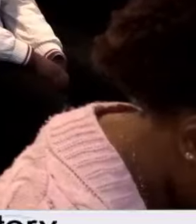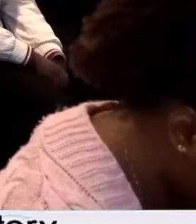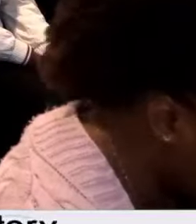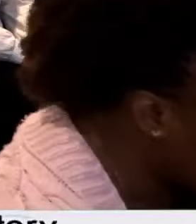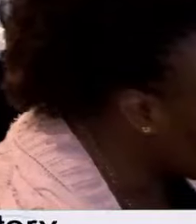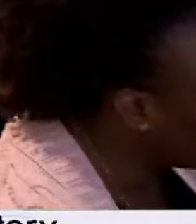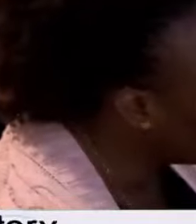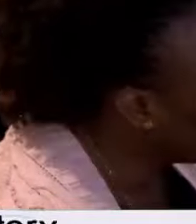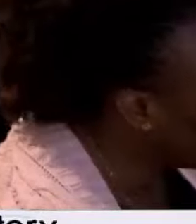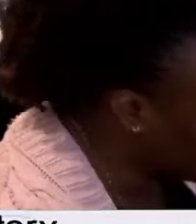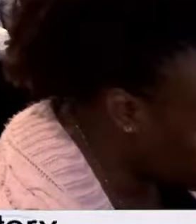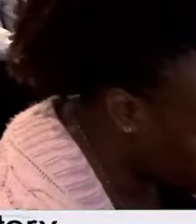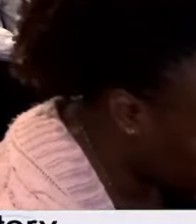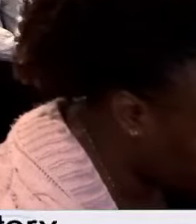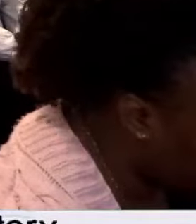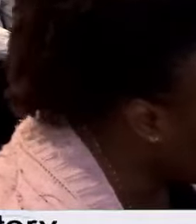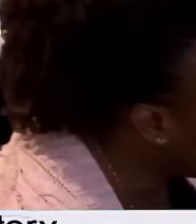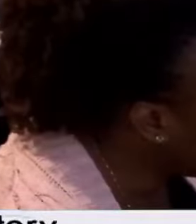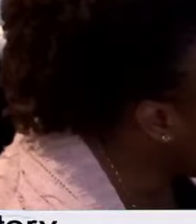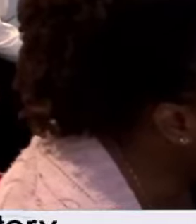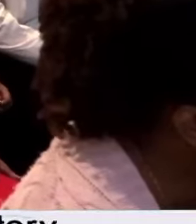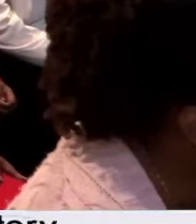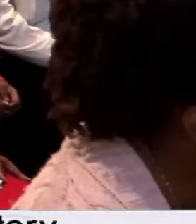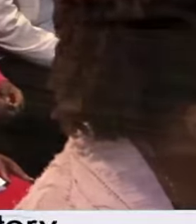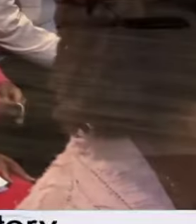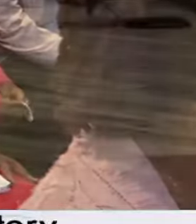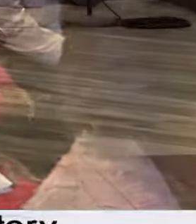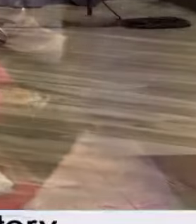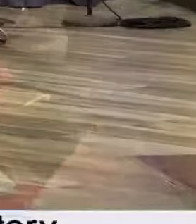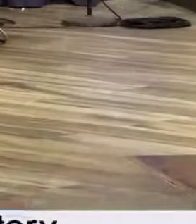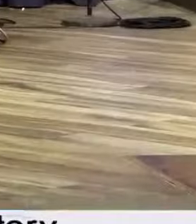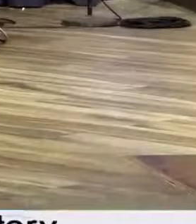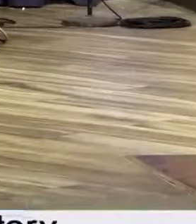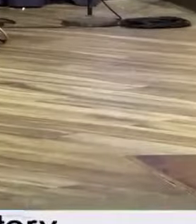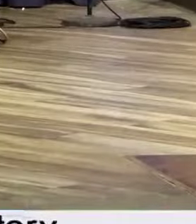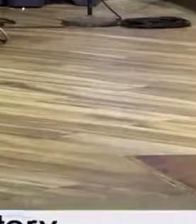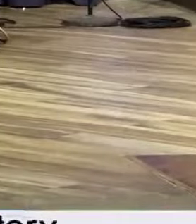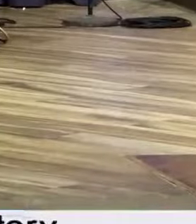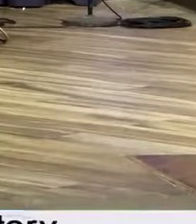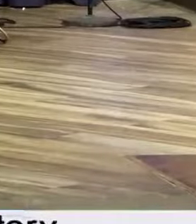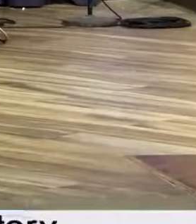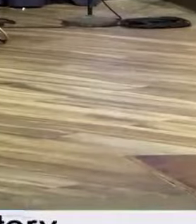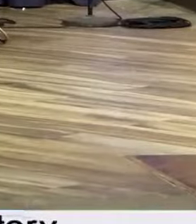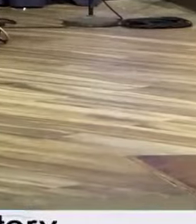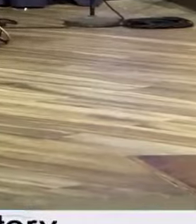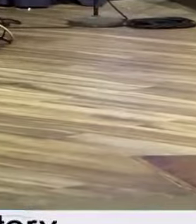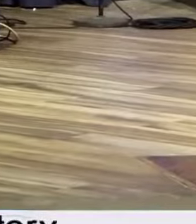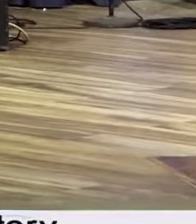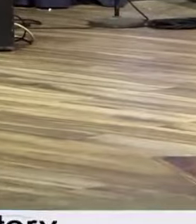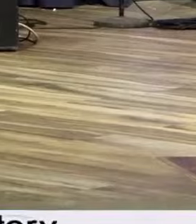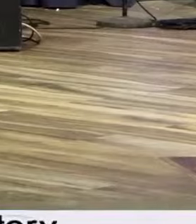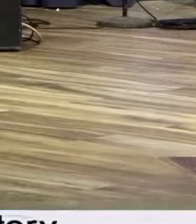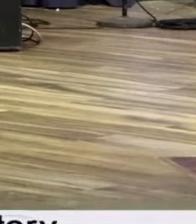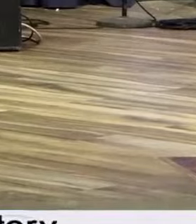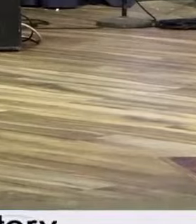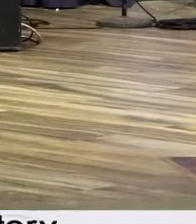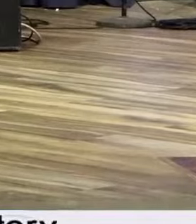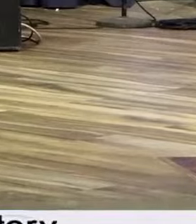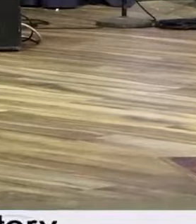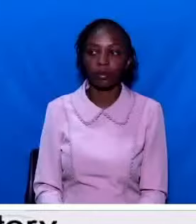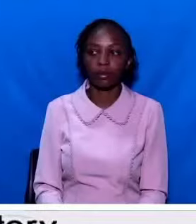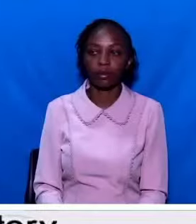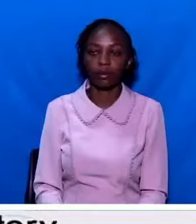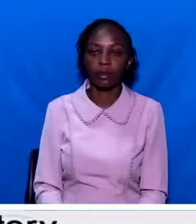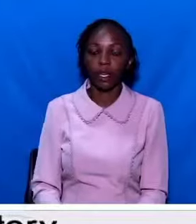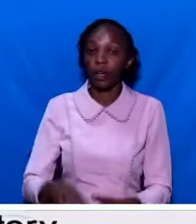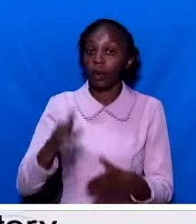to them who have been called according to his purpose. When we are discussing and talking about assurance of victory, what we are actually